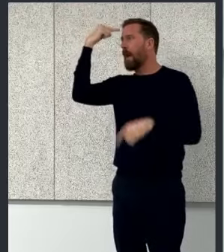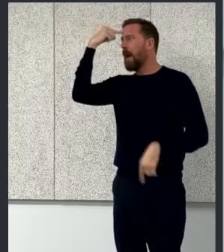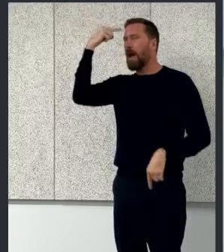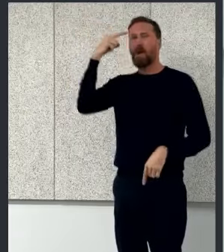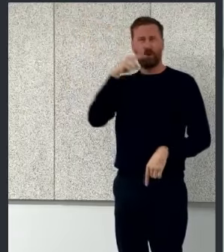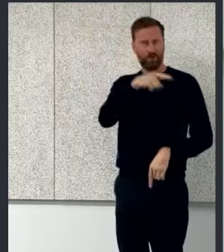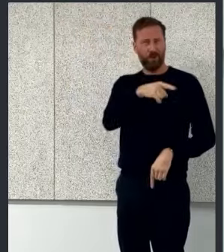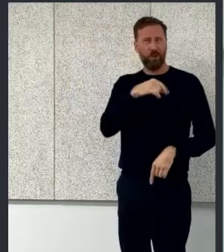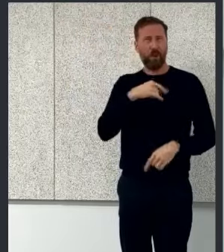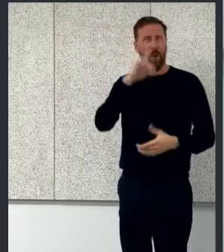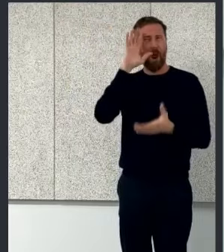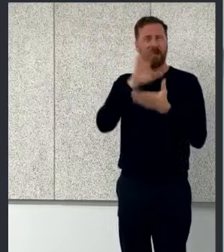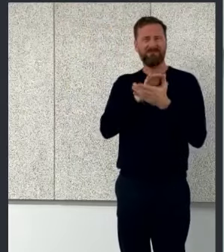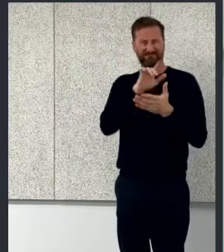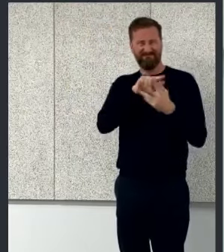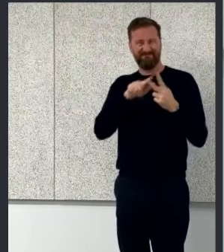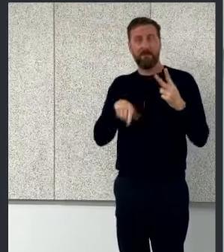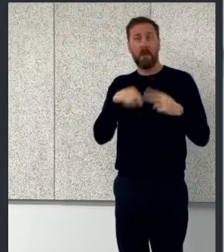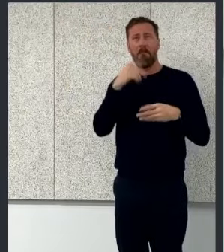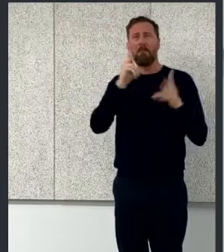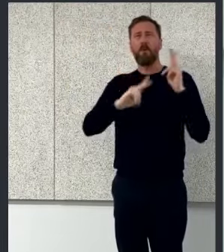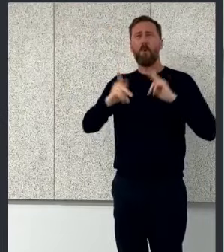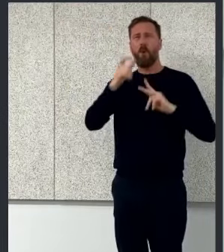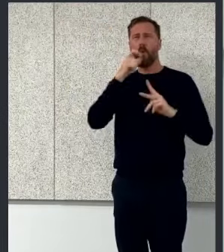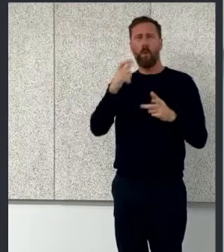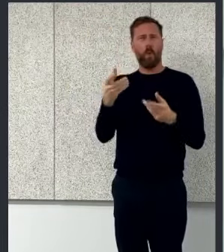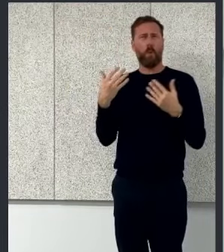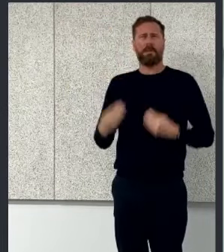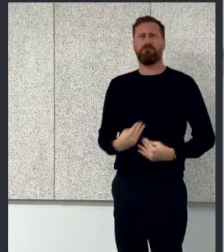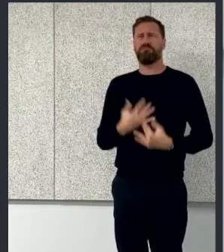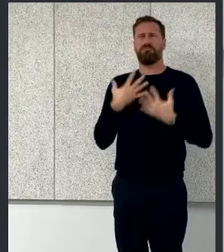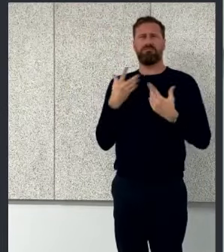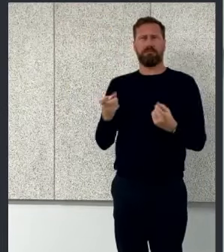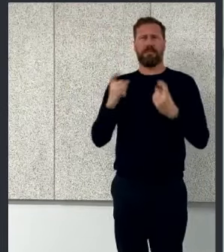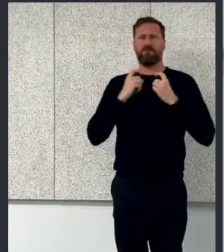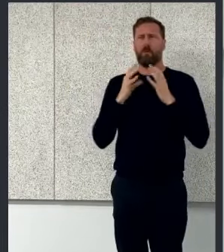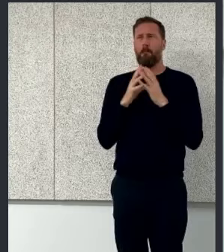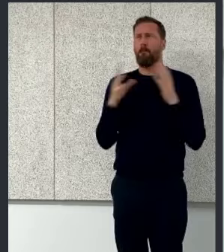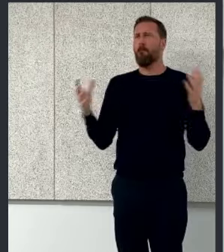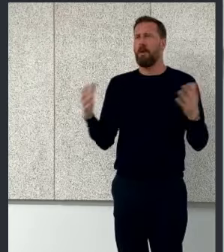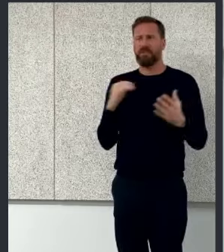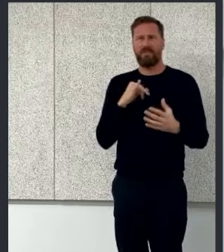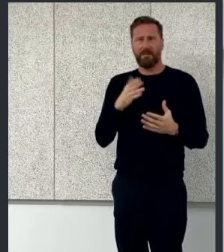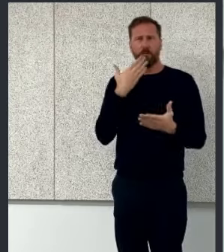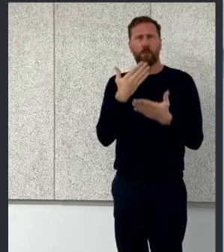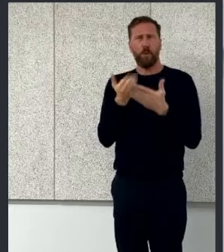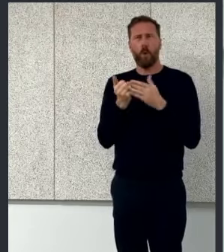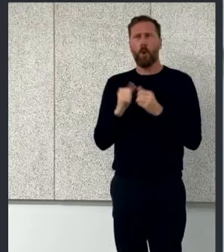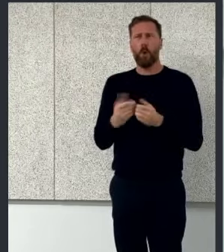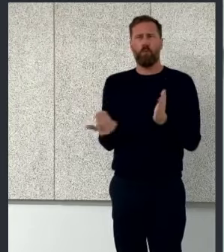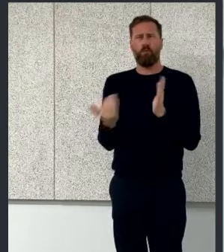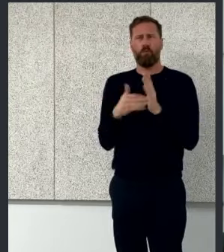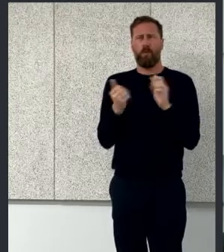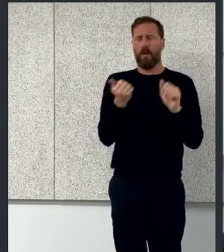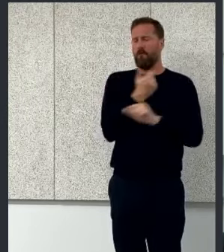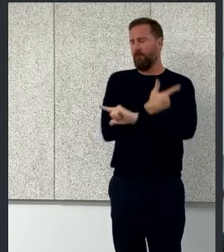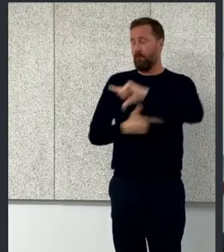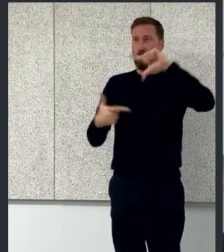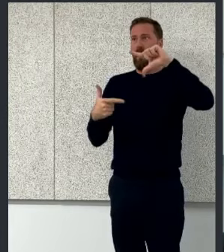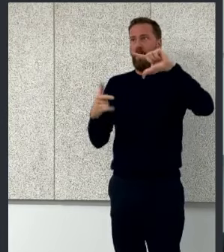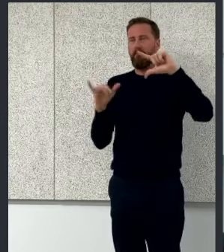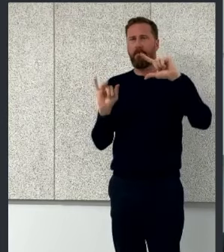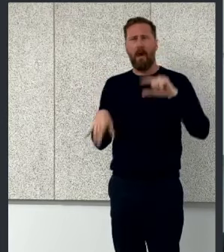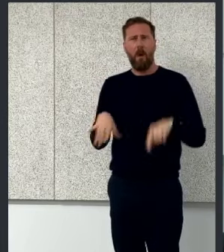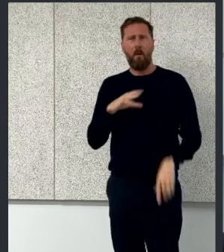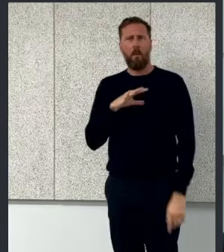given so much. And I think that is, like, an interesting, that's a good reframe. I like that.